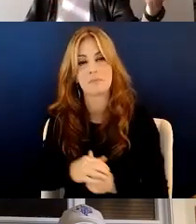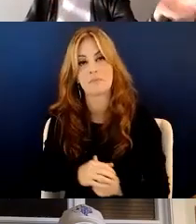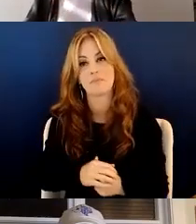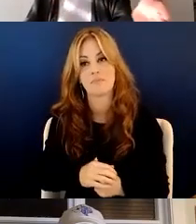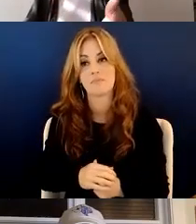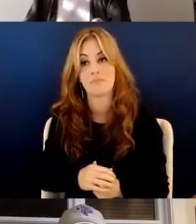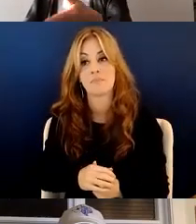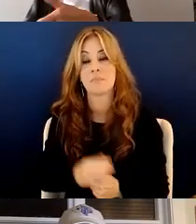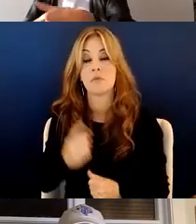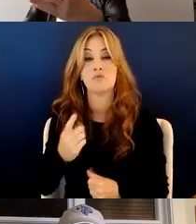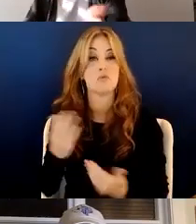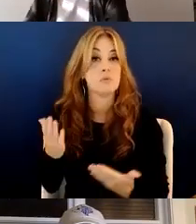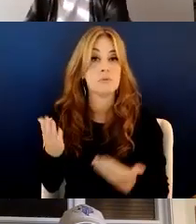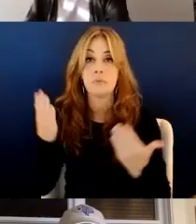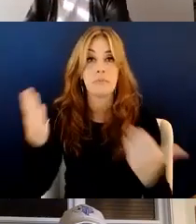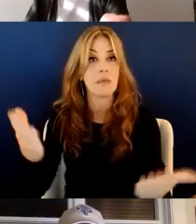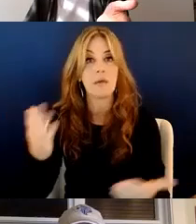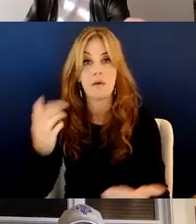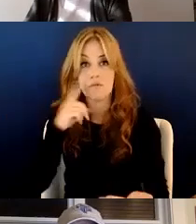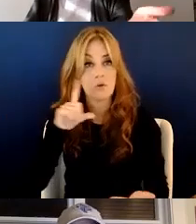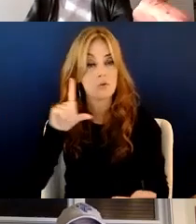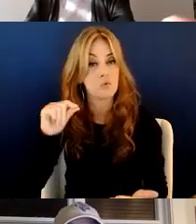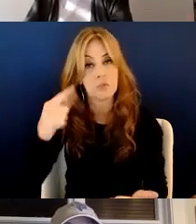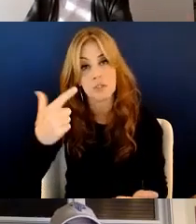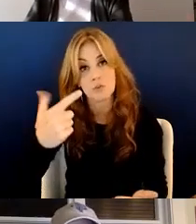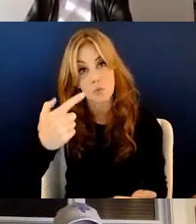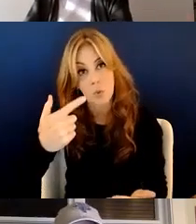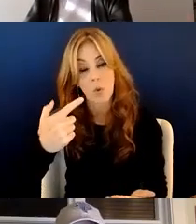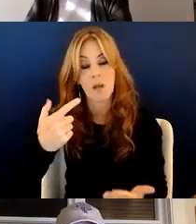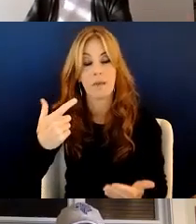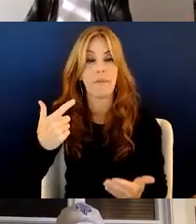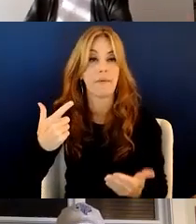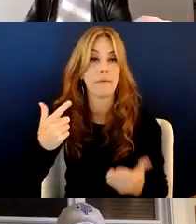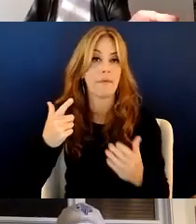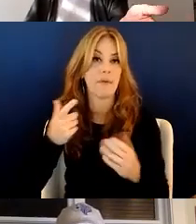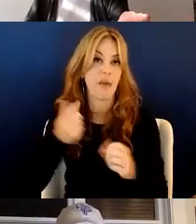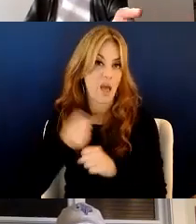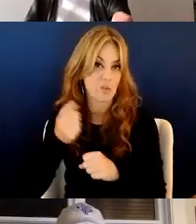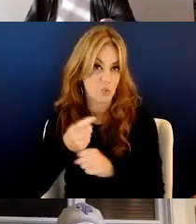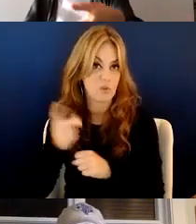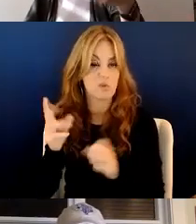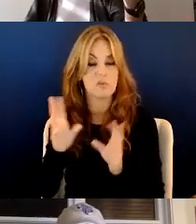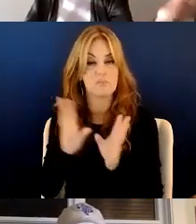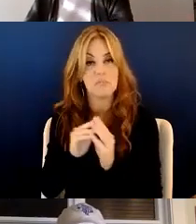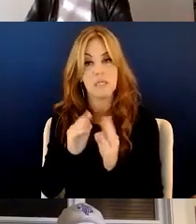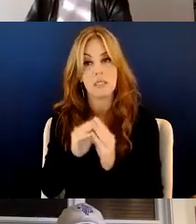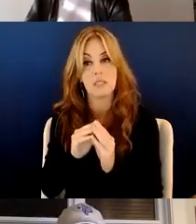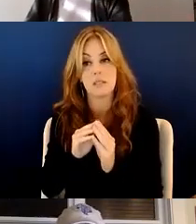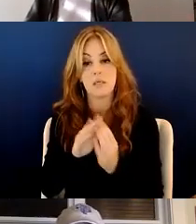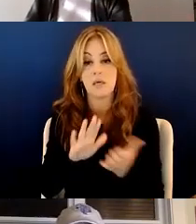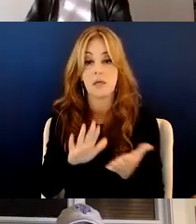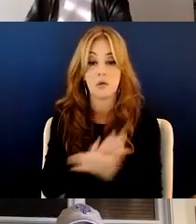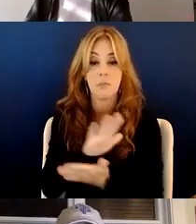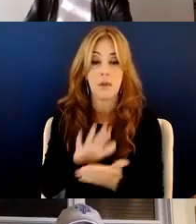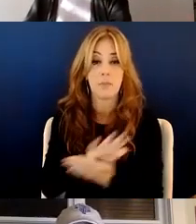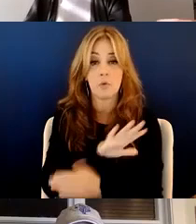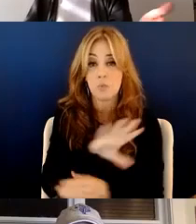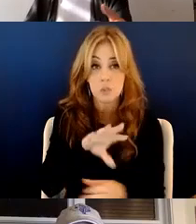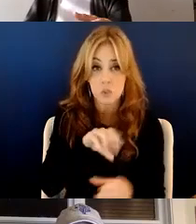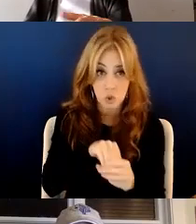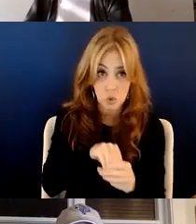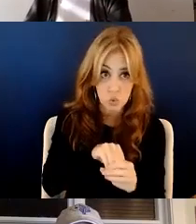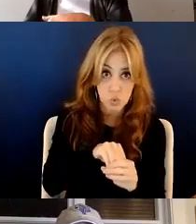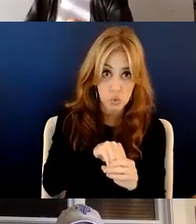submit or have submitted for the 2021 annual meeting, for example, your paper was either part of a symposia,